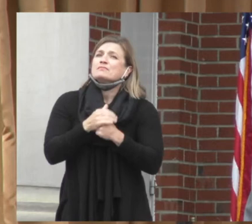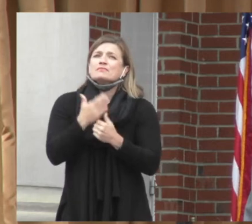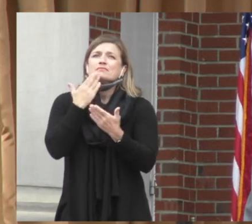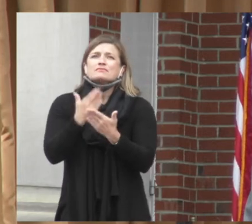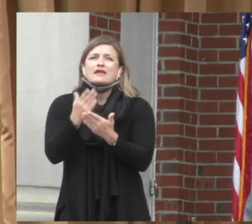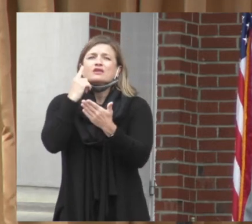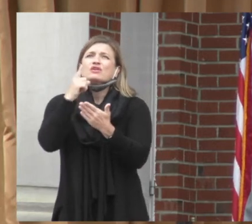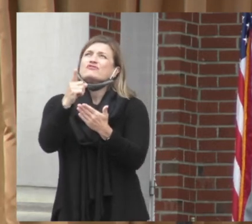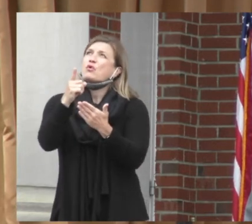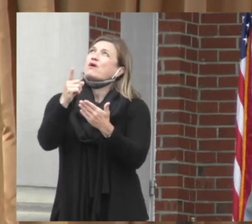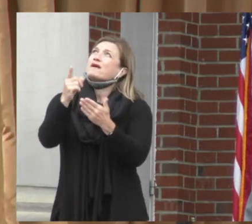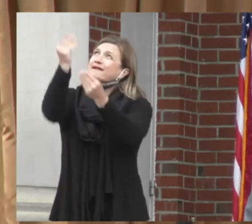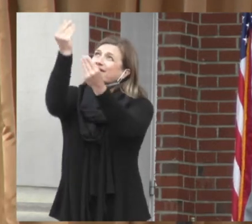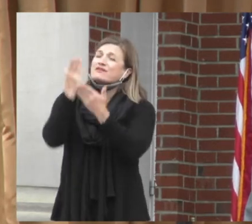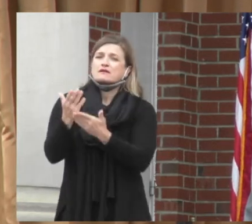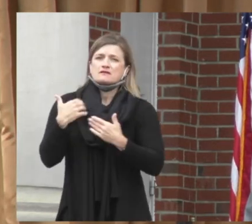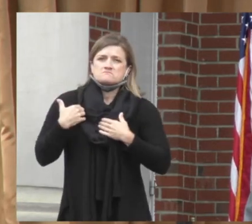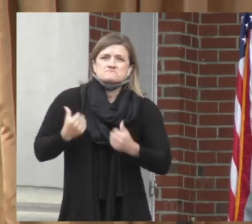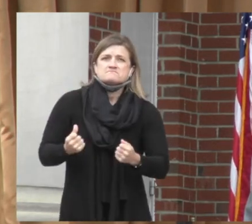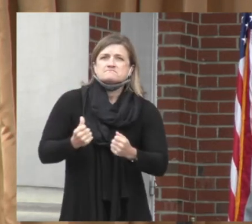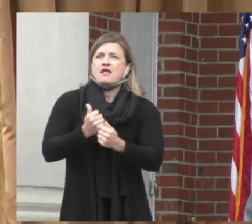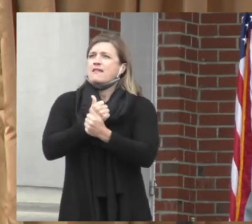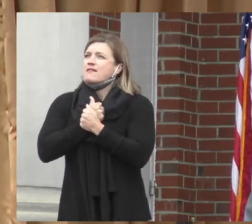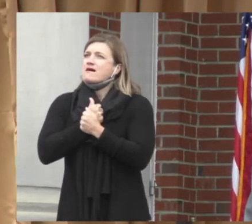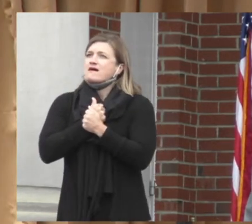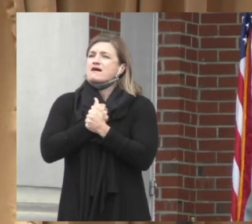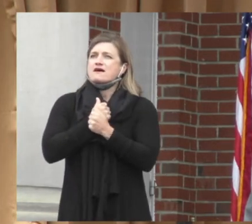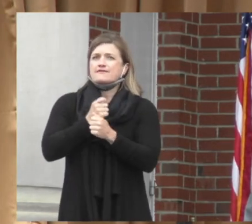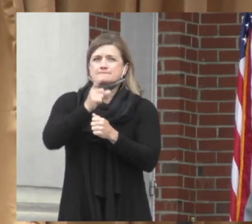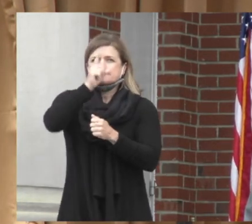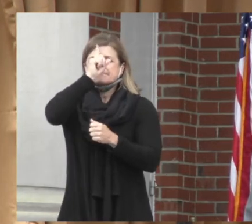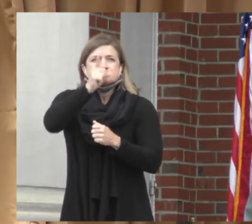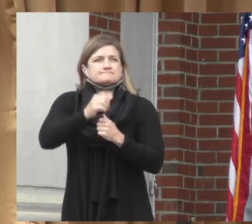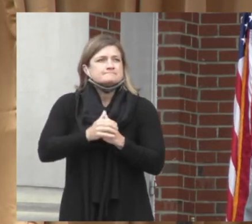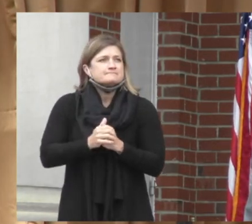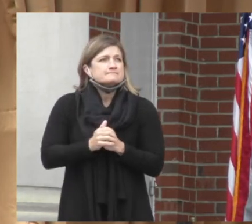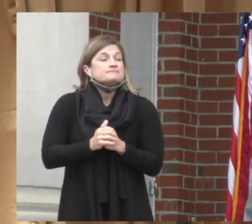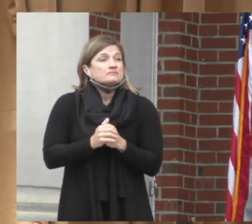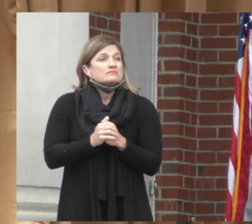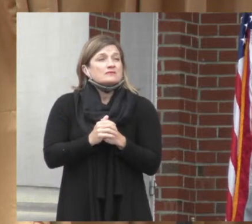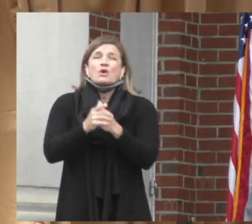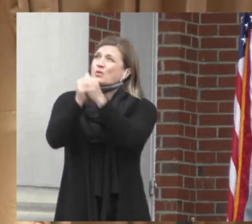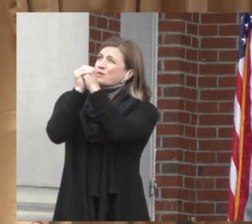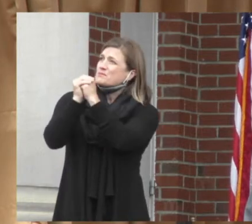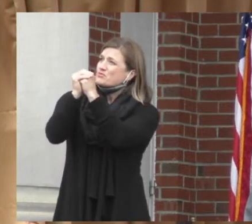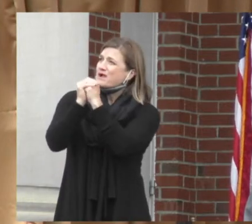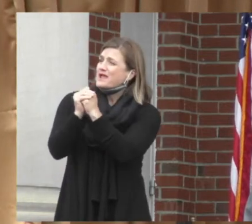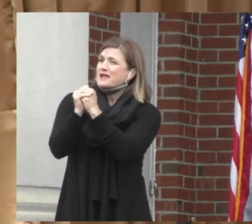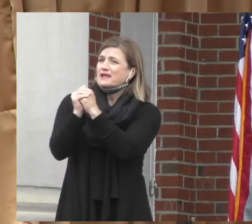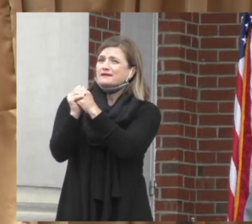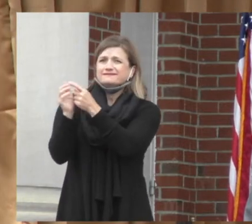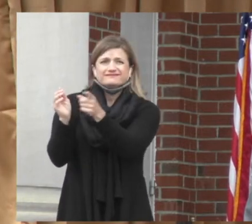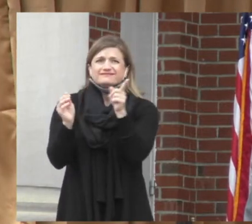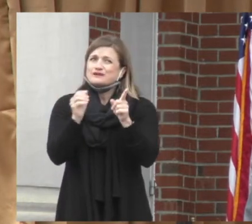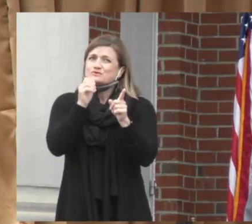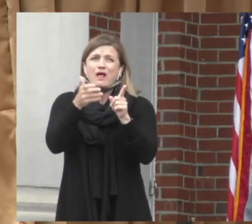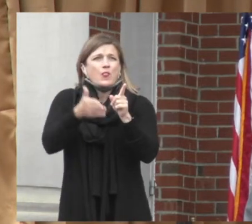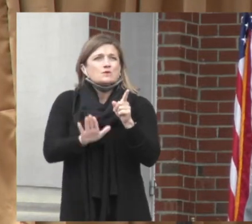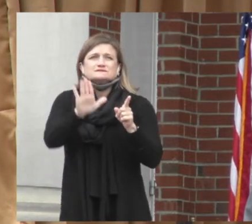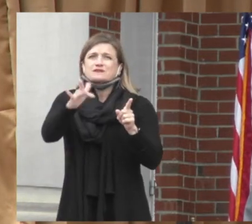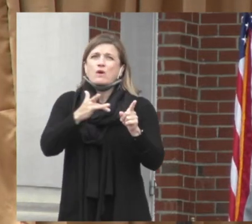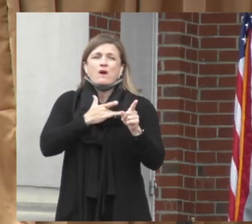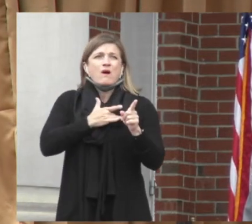of boldness, of love, and of a sound mind. Now, God, we pray that they will not lose heart when things look